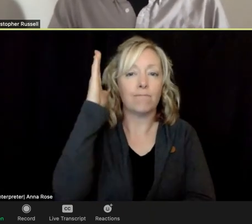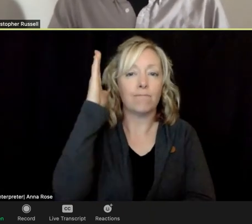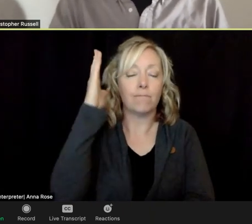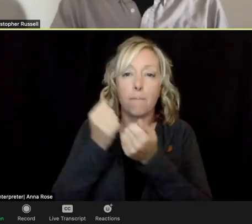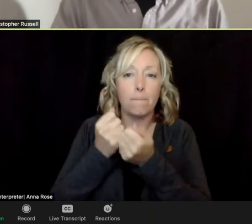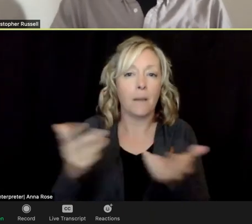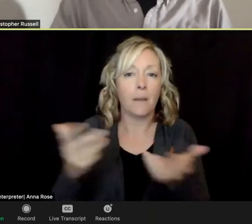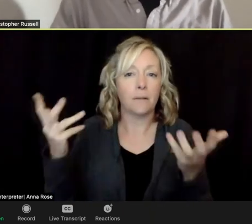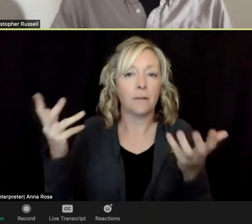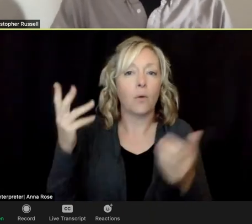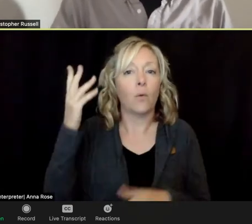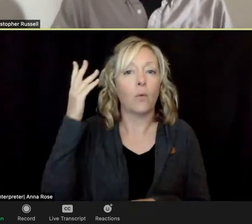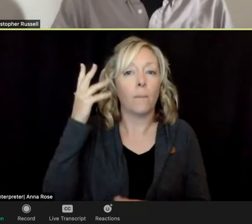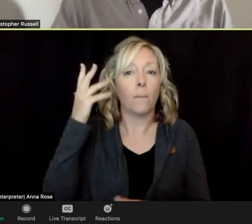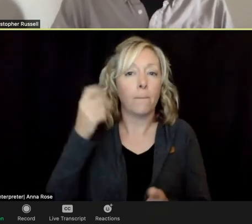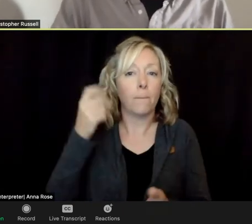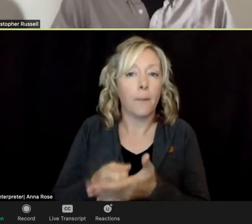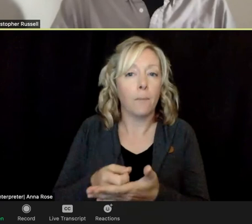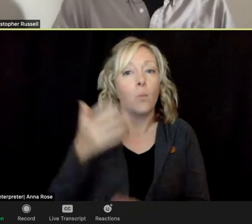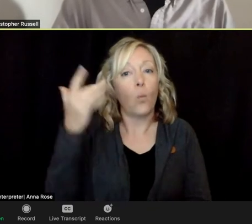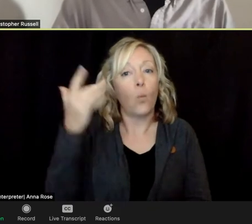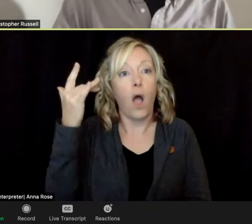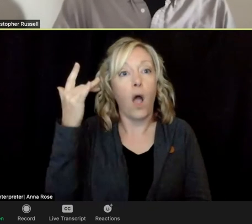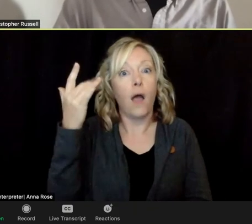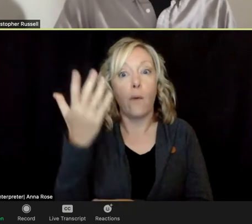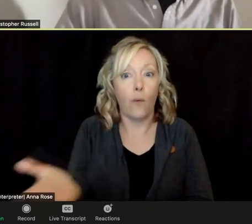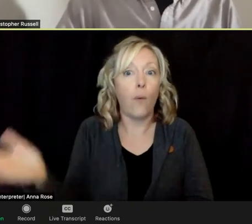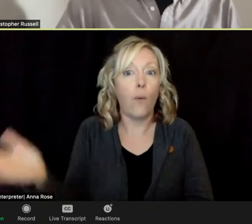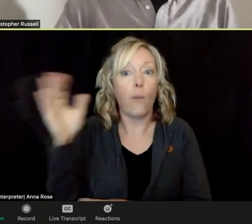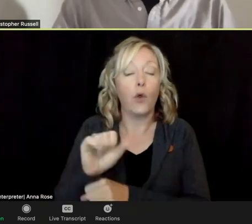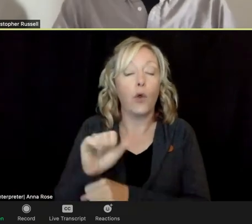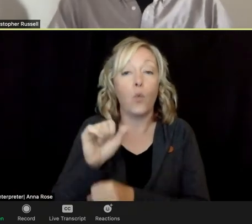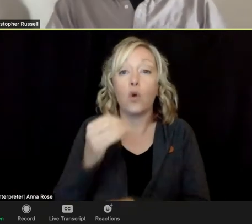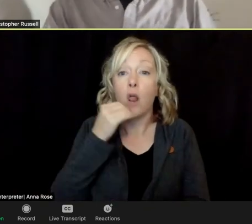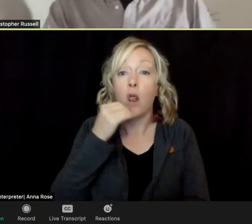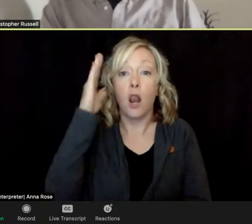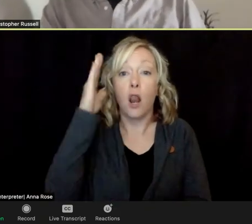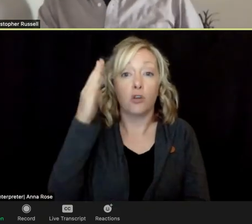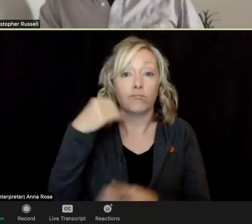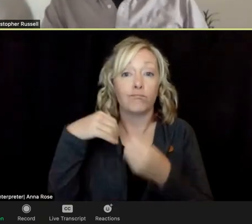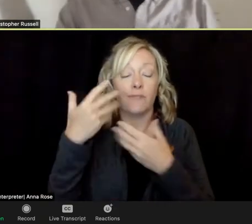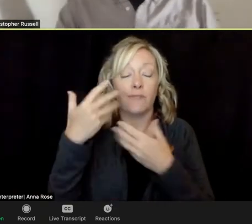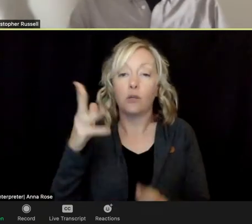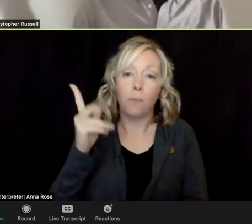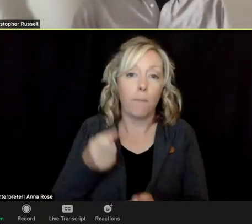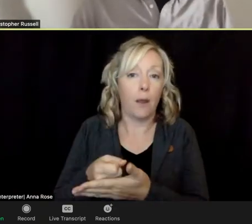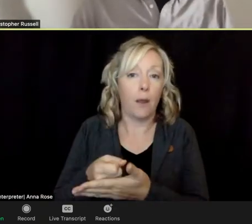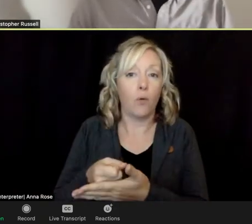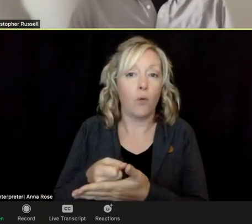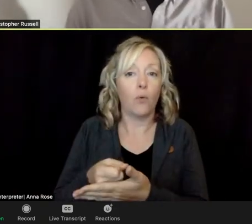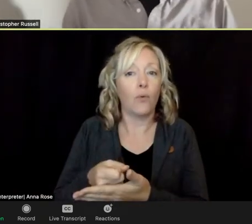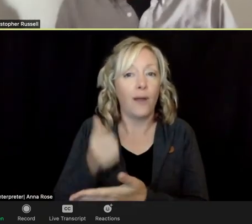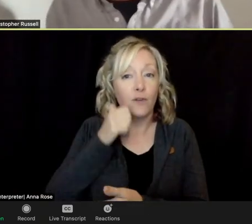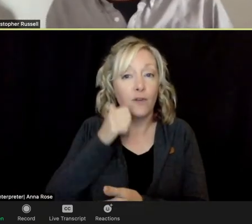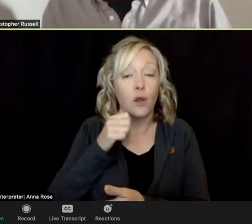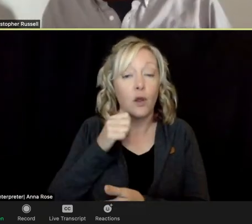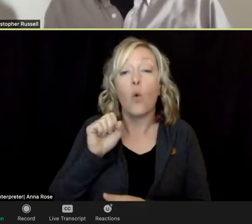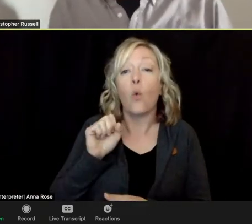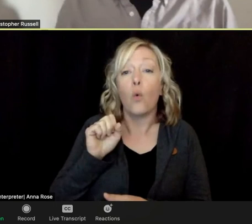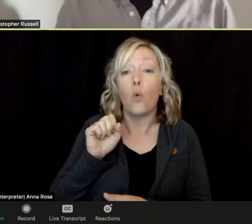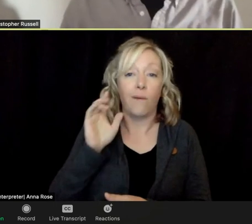he just ate lunch and had a long morning. So yes, he's passed out. There may be something more subtle